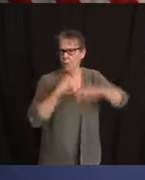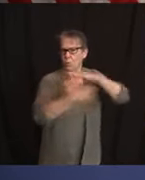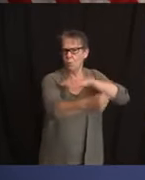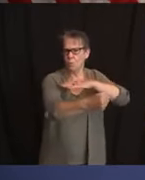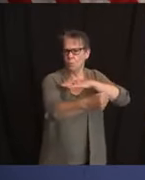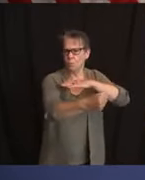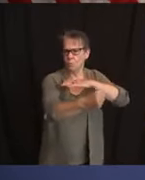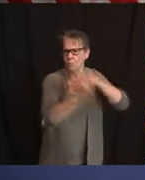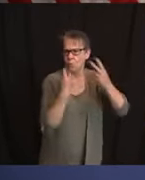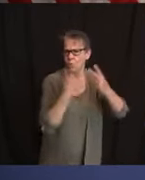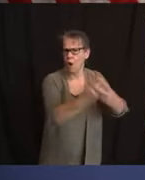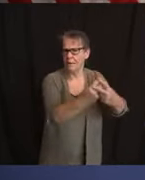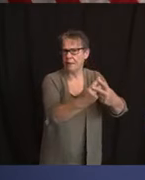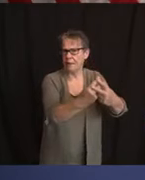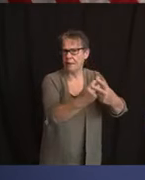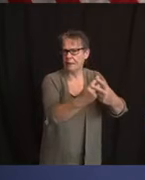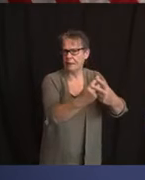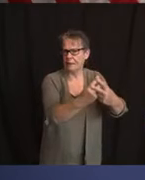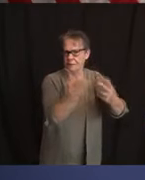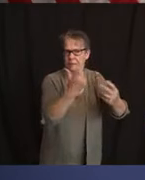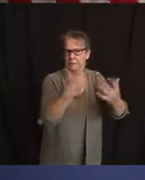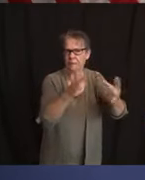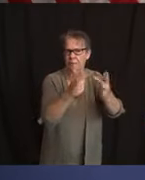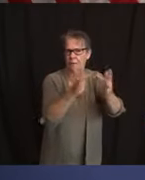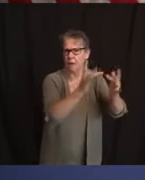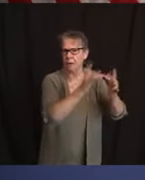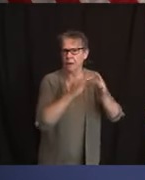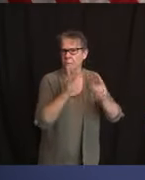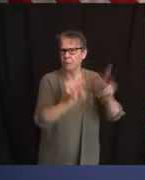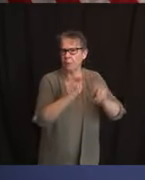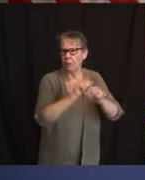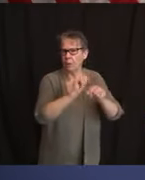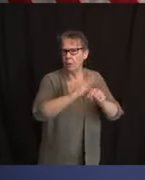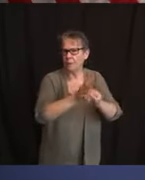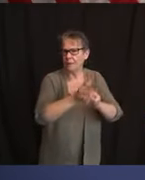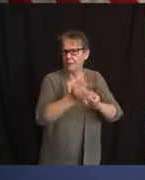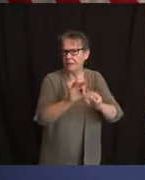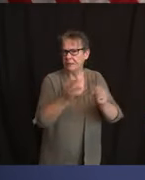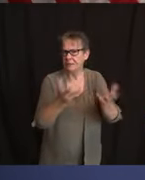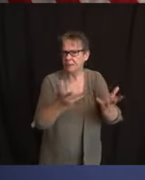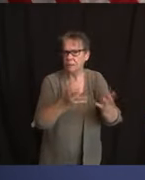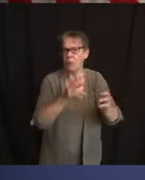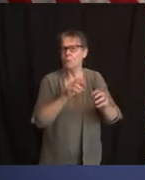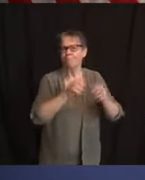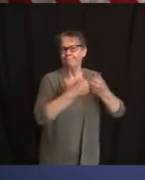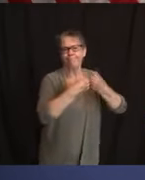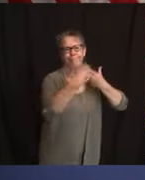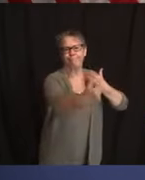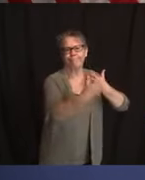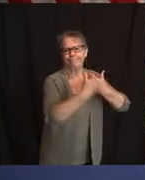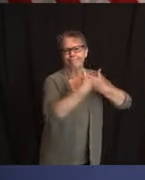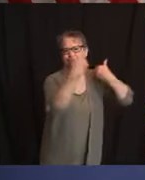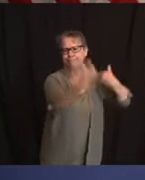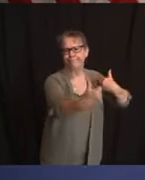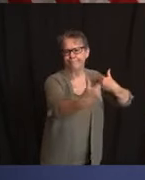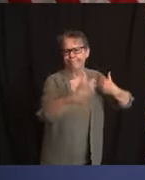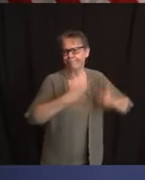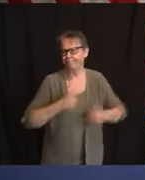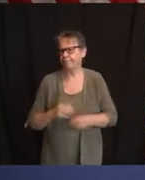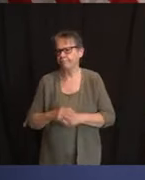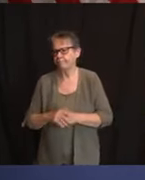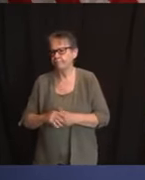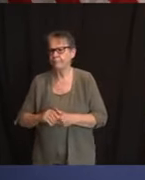I'll defer the testing until tomorrow, but they have been integrally involved and very helpful. So we'll give you, if